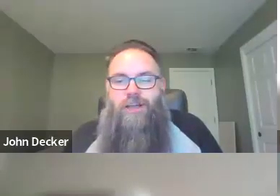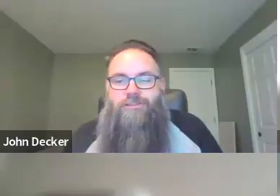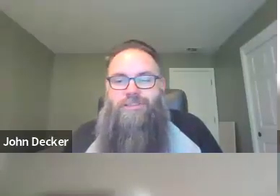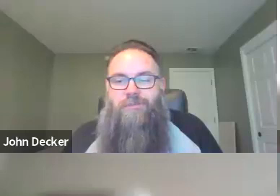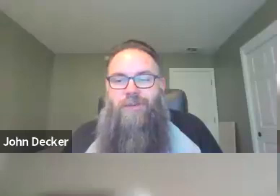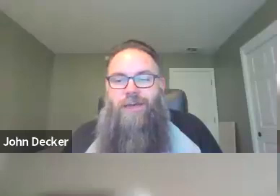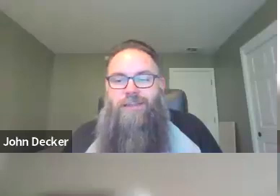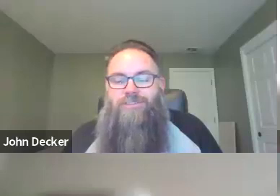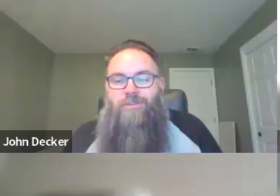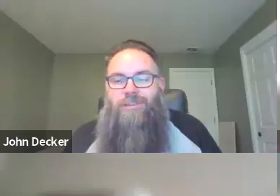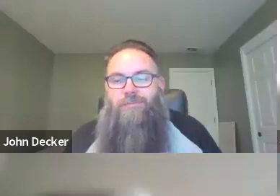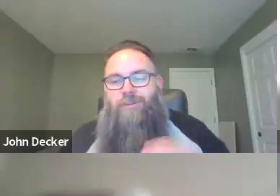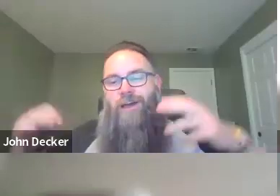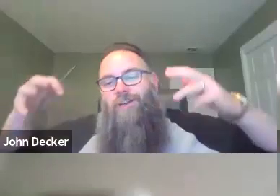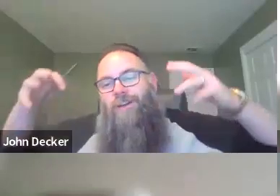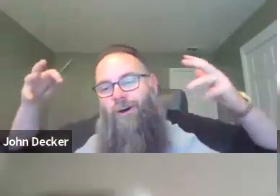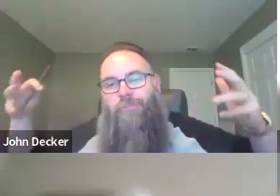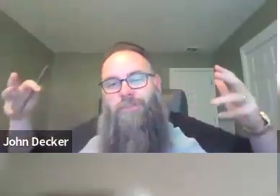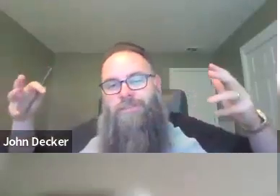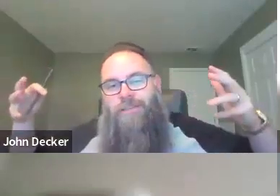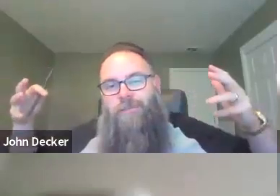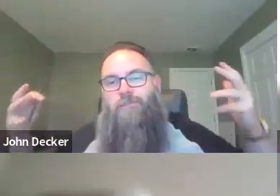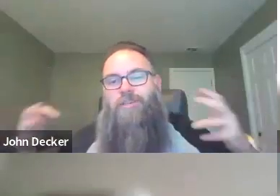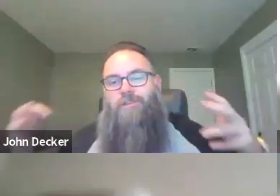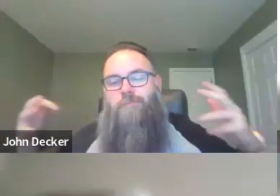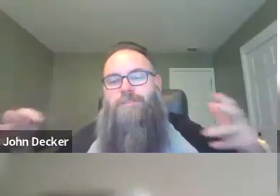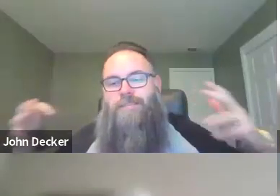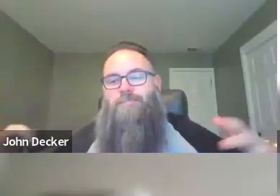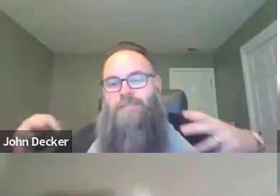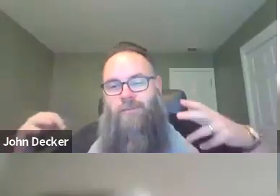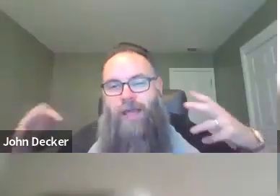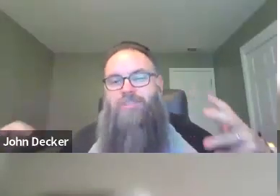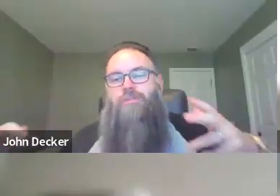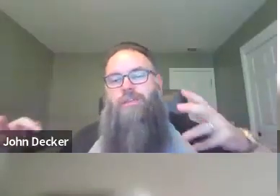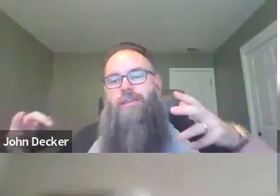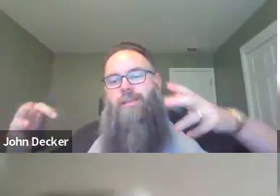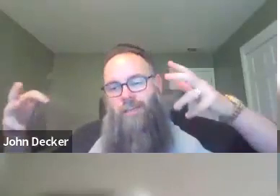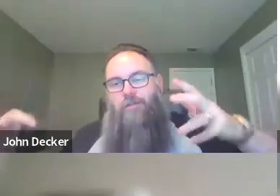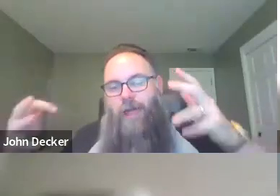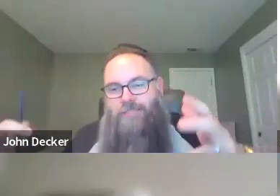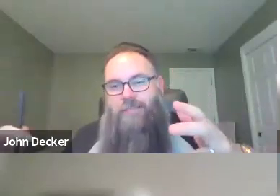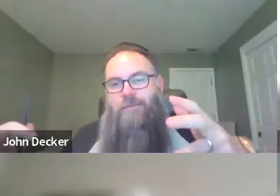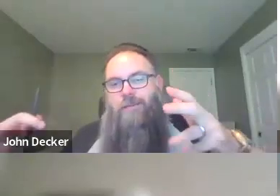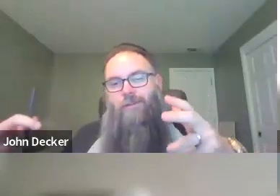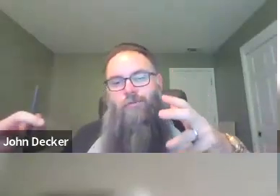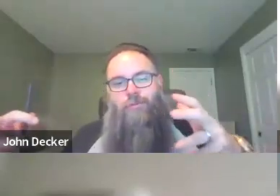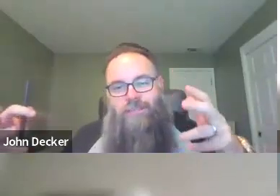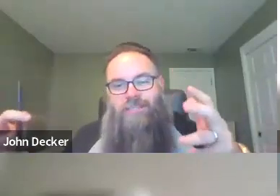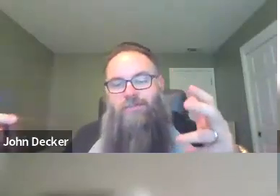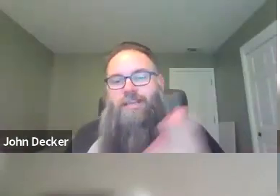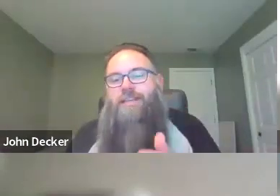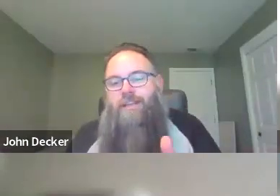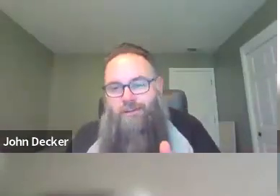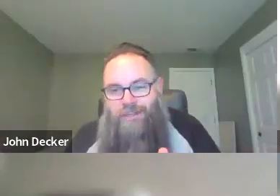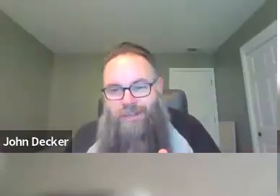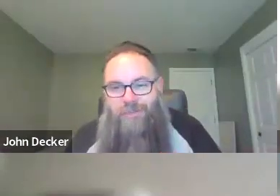all the challenges that we've had in ensuring that we've got the information from the DSPs that are actually interacting. When we see